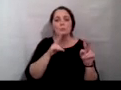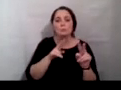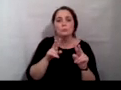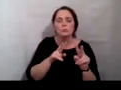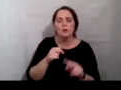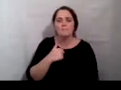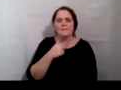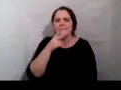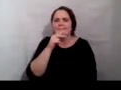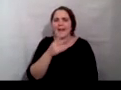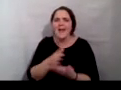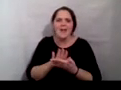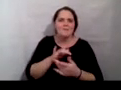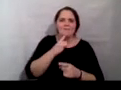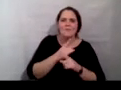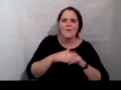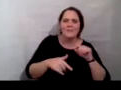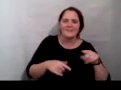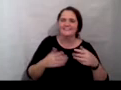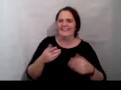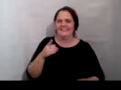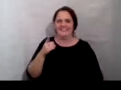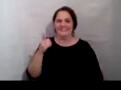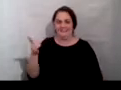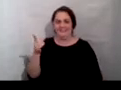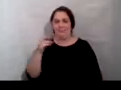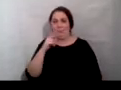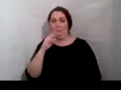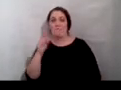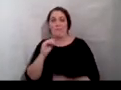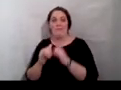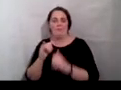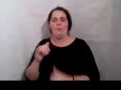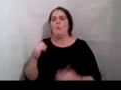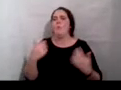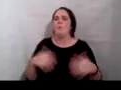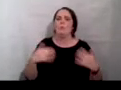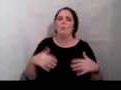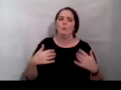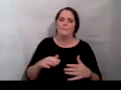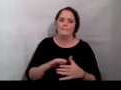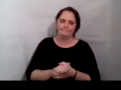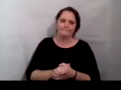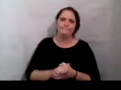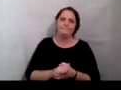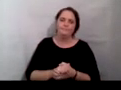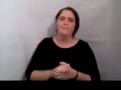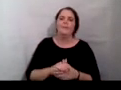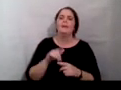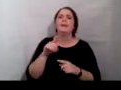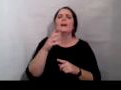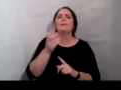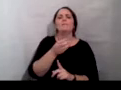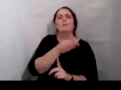And her words are working better than mine. In some of these images now, I've just put up words that I just think, you